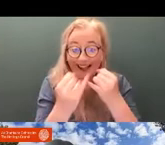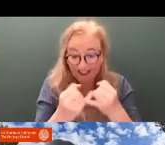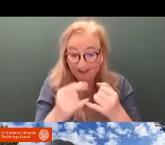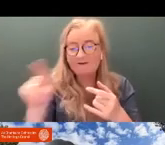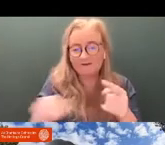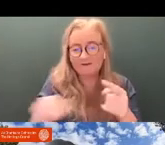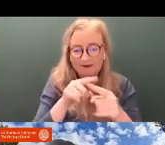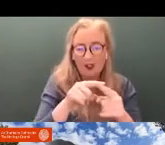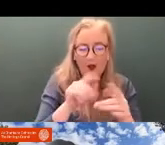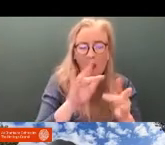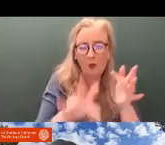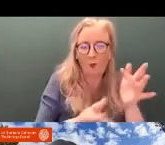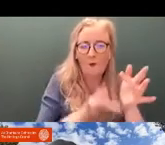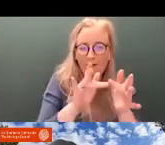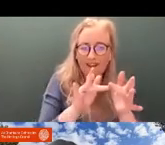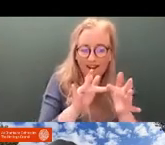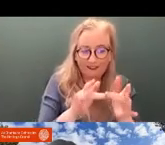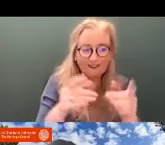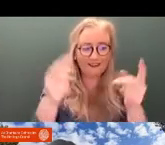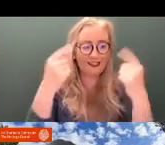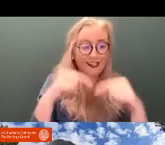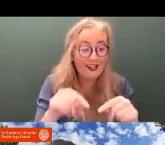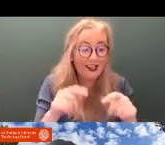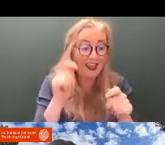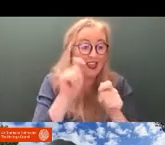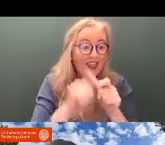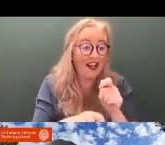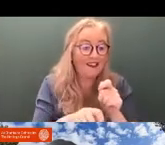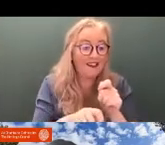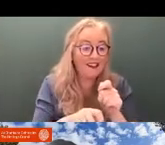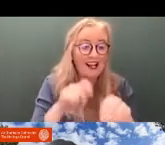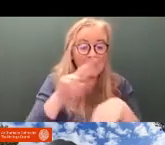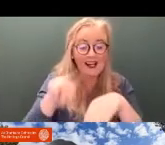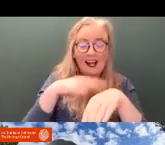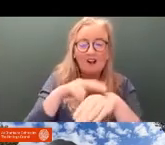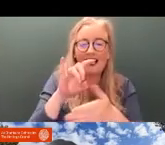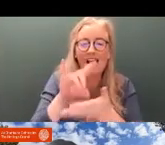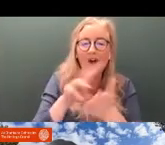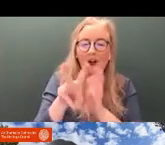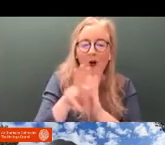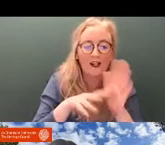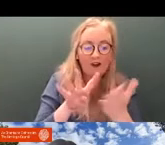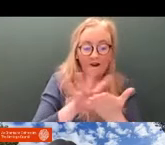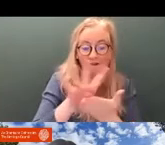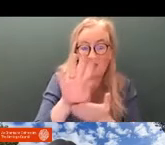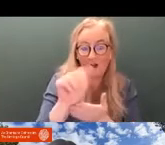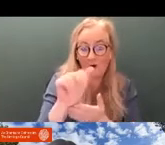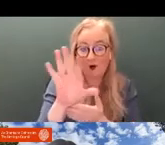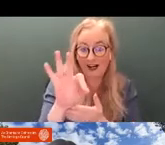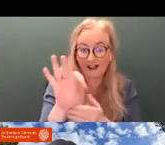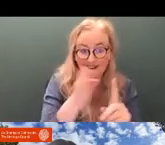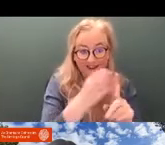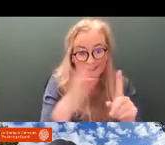Week website. Then that leads us into National Heritage Week on the 14th of August. We have that date, the